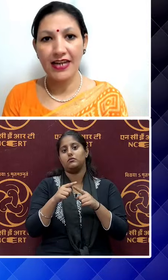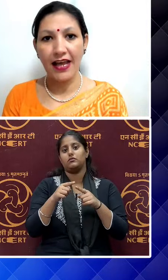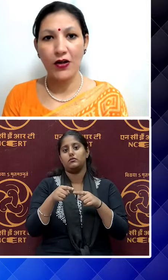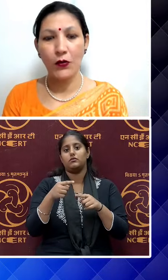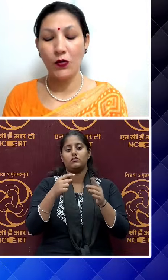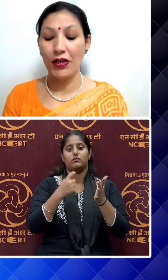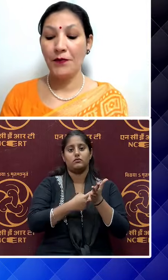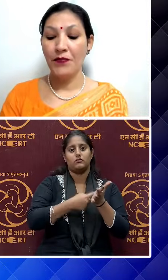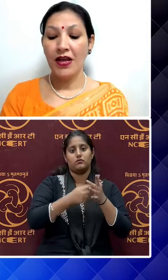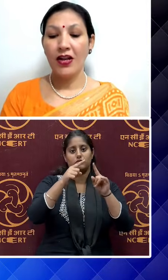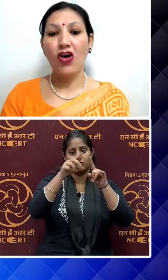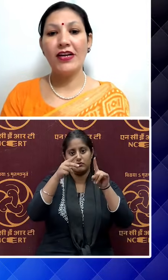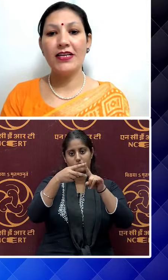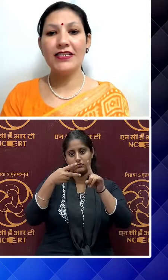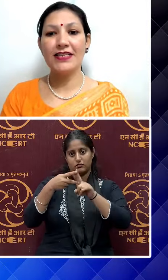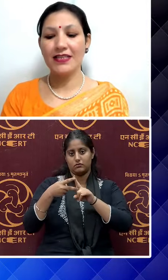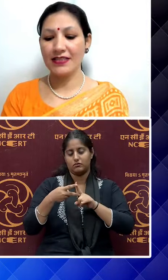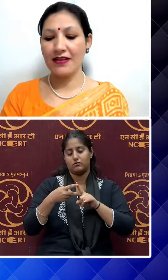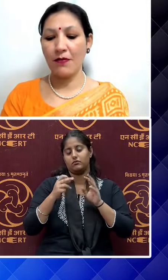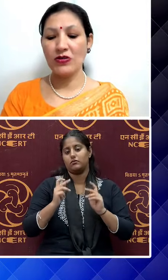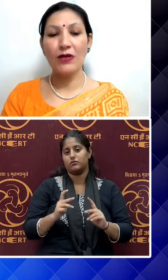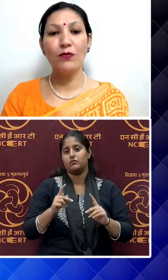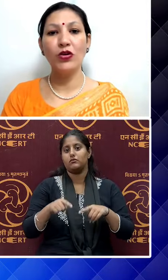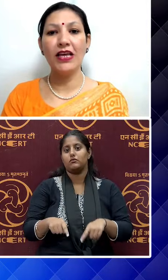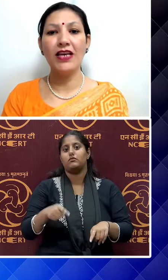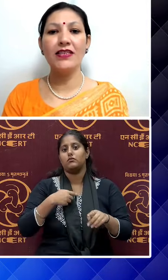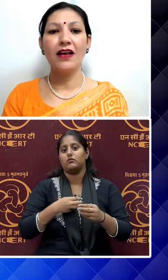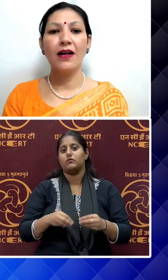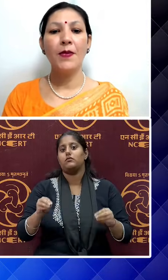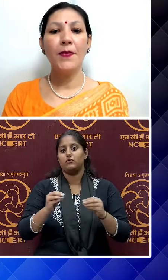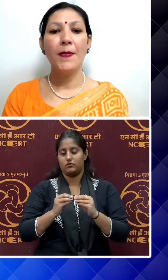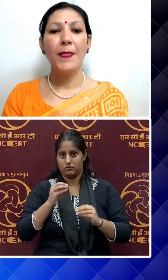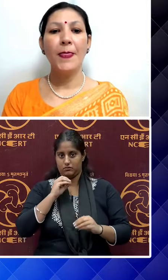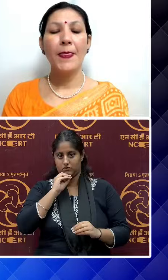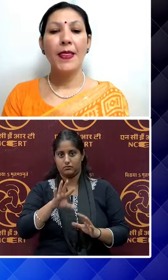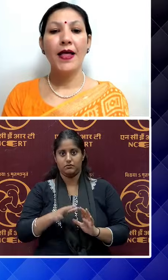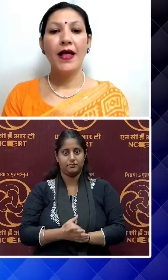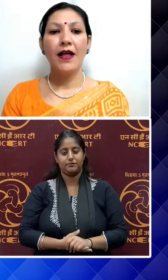angle triangle only. Now let us discuss about some more things.